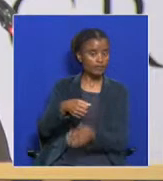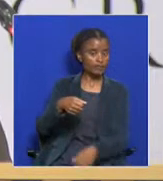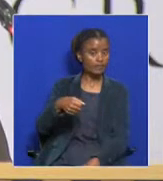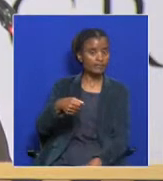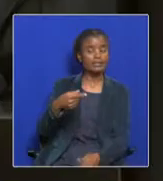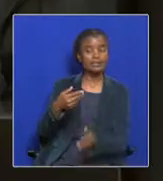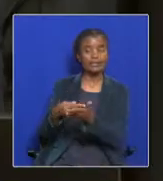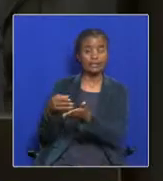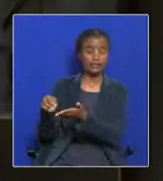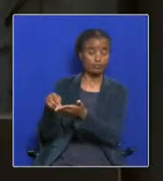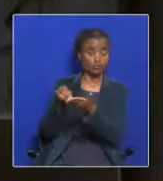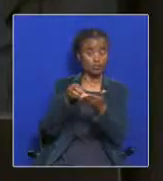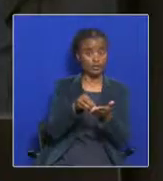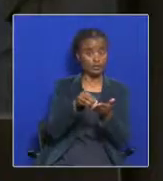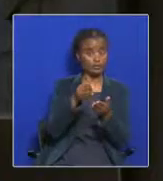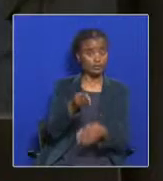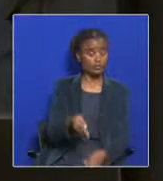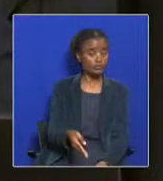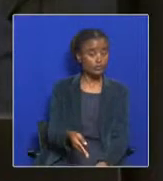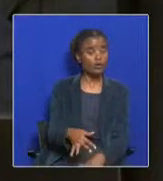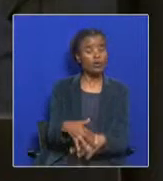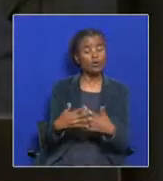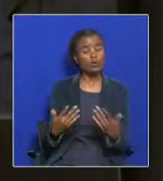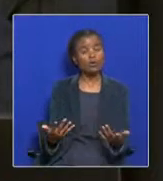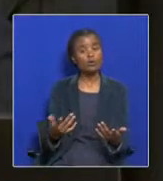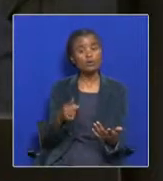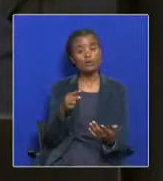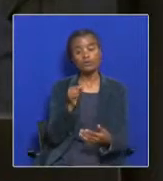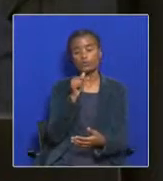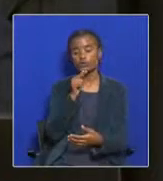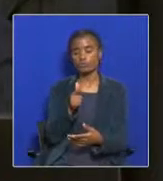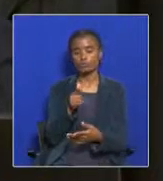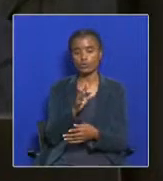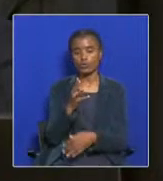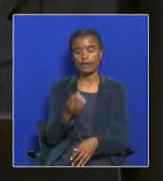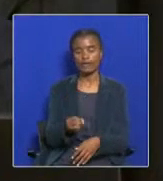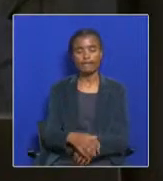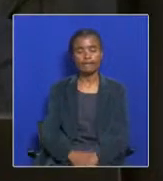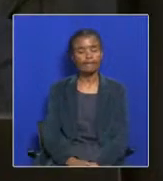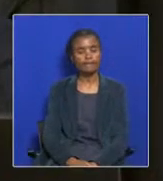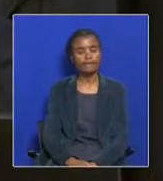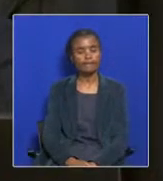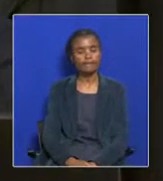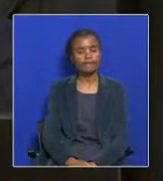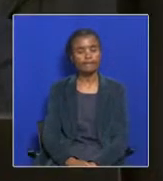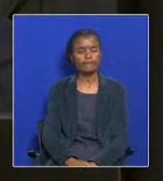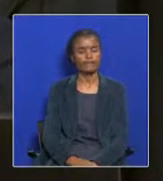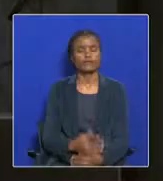or you be told we don't have? Why did you not do that?